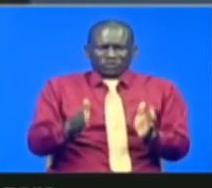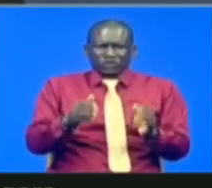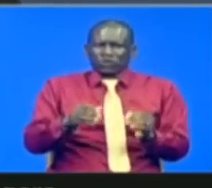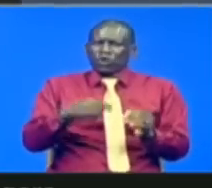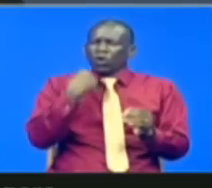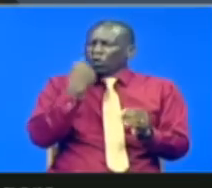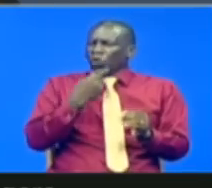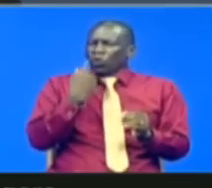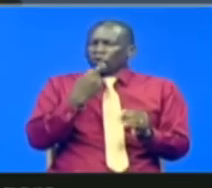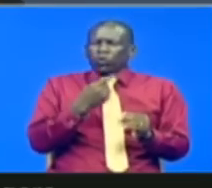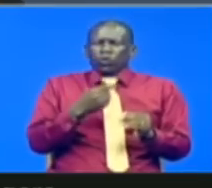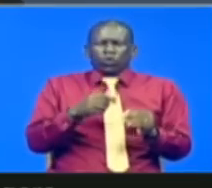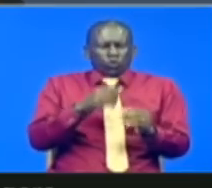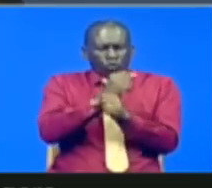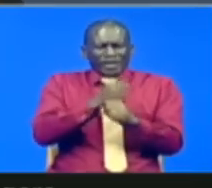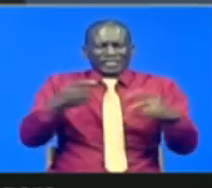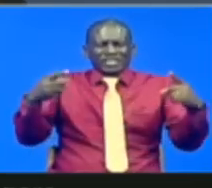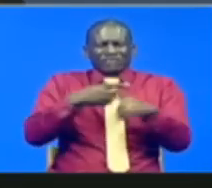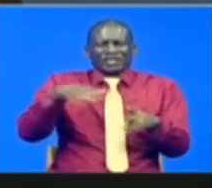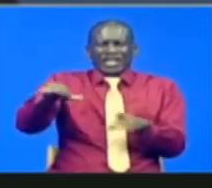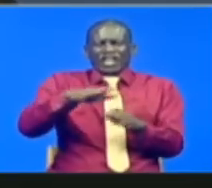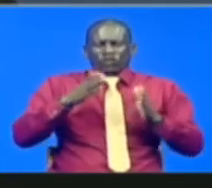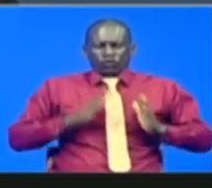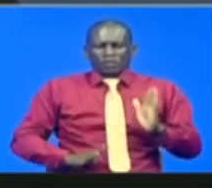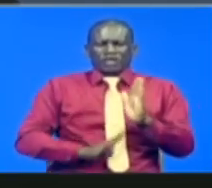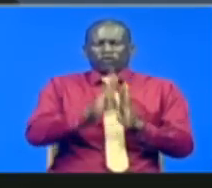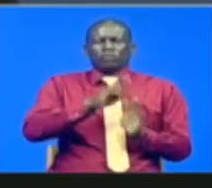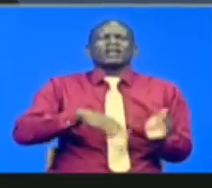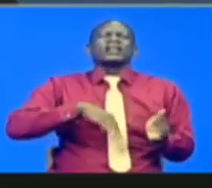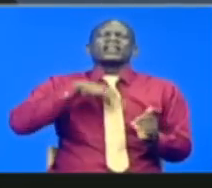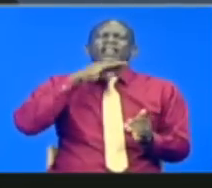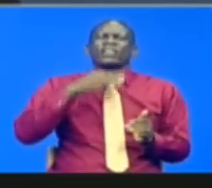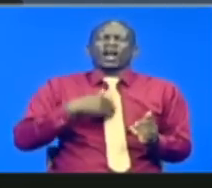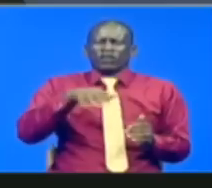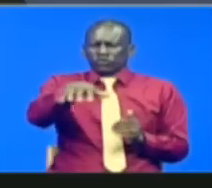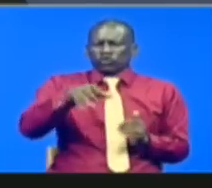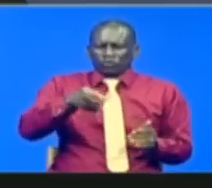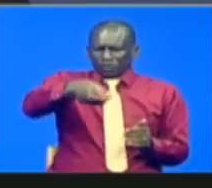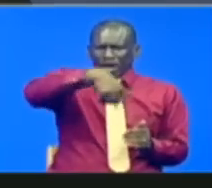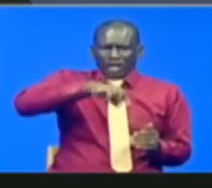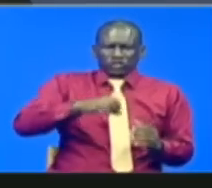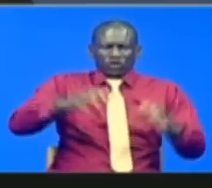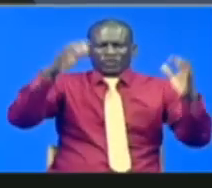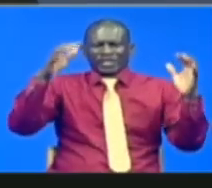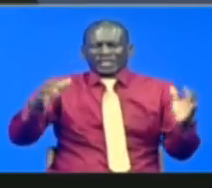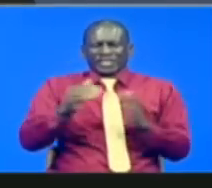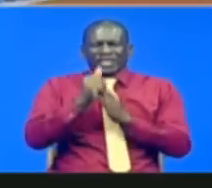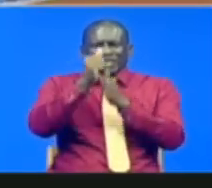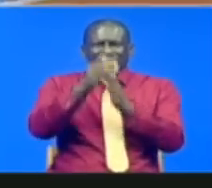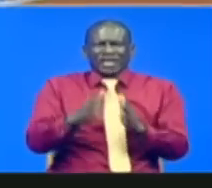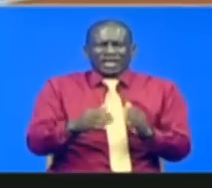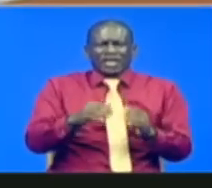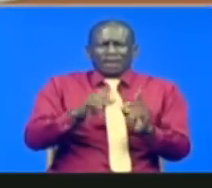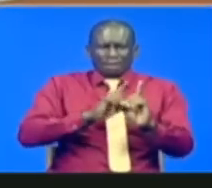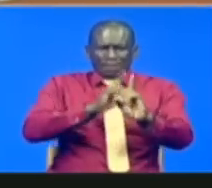in different spheres of human development, death has robbed us of a great leader, mentor,